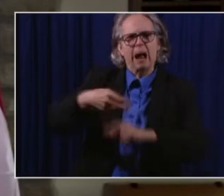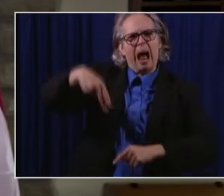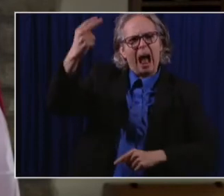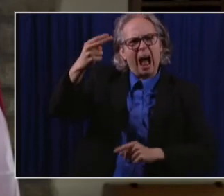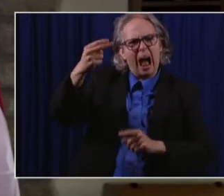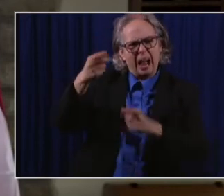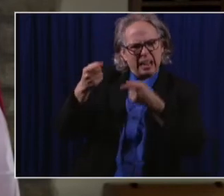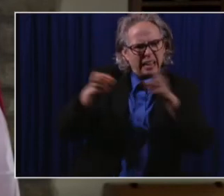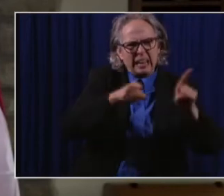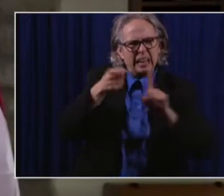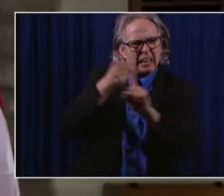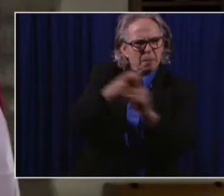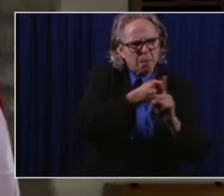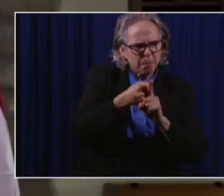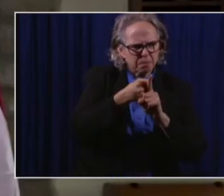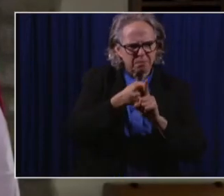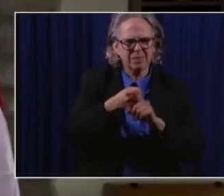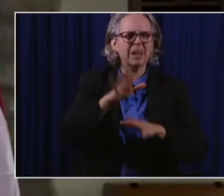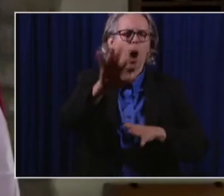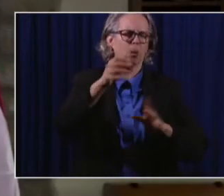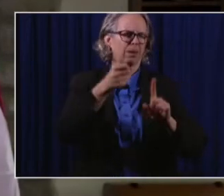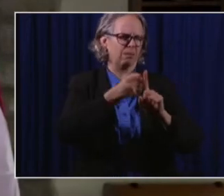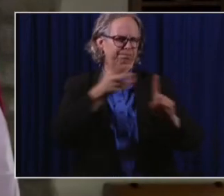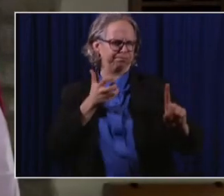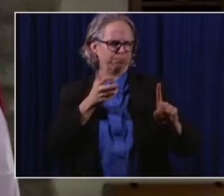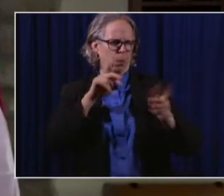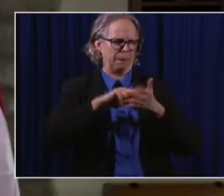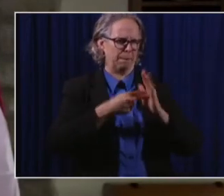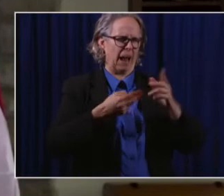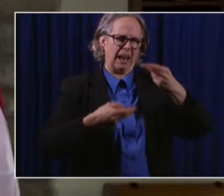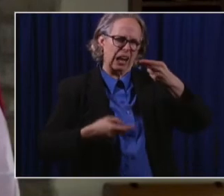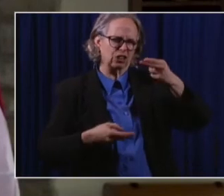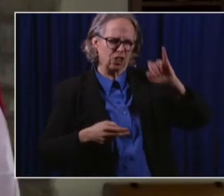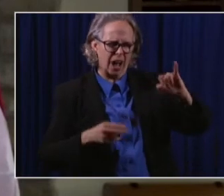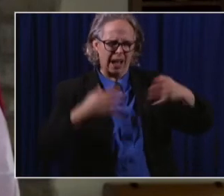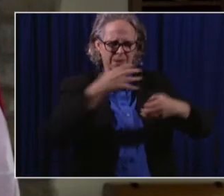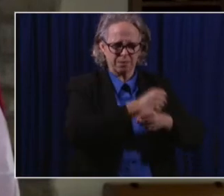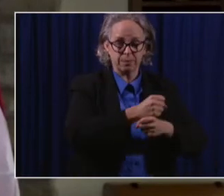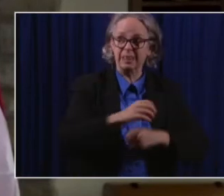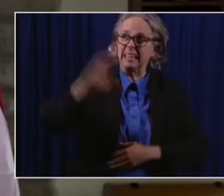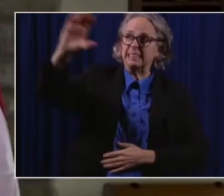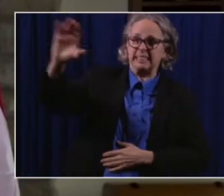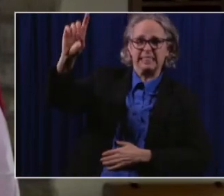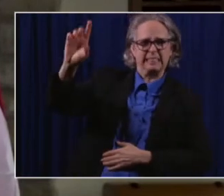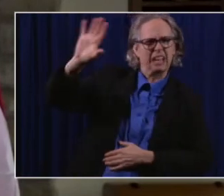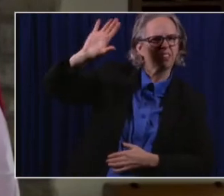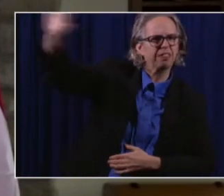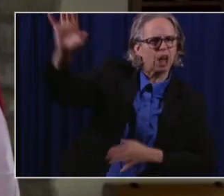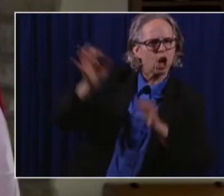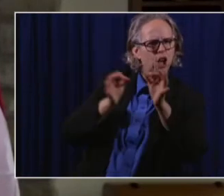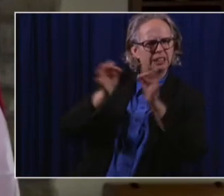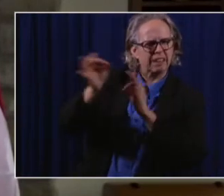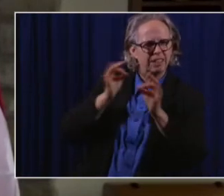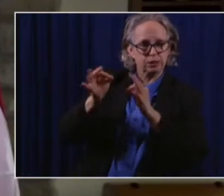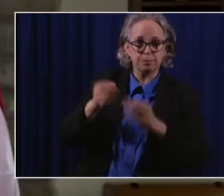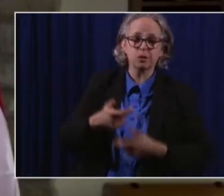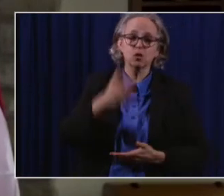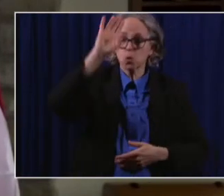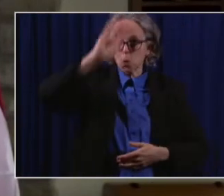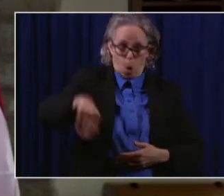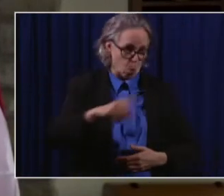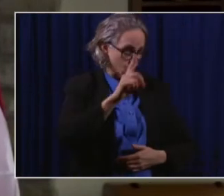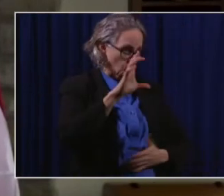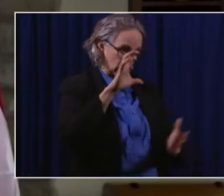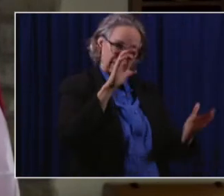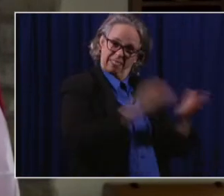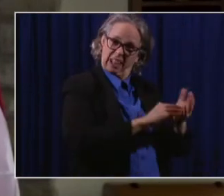that means. This means the county has more than 100 cases per 100,000 residents during the past 2 weeks.